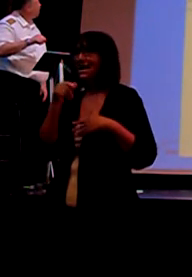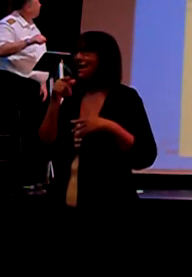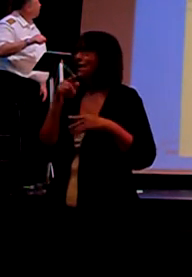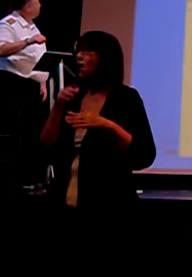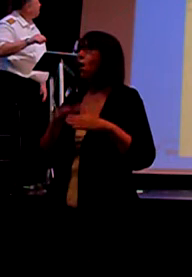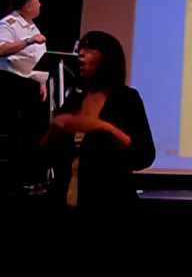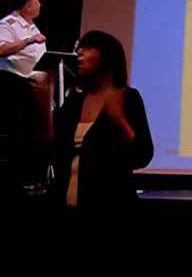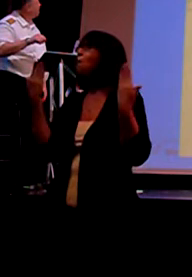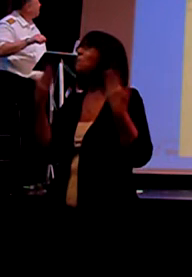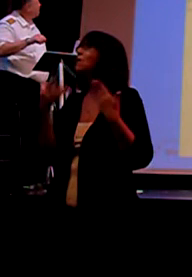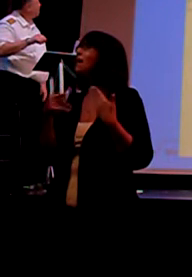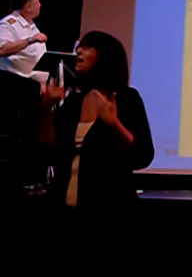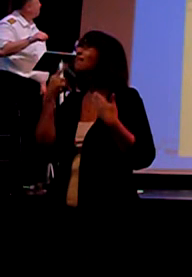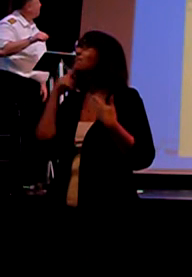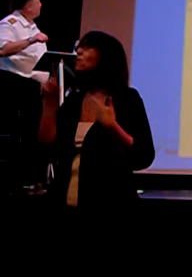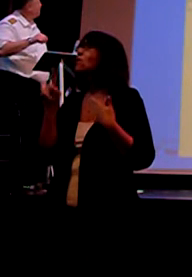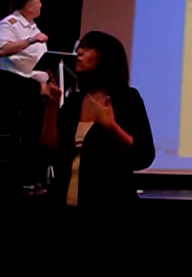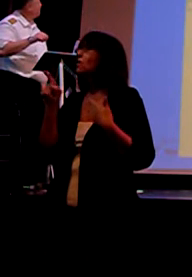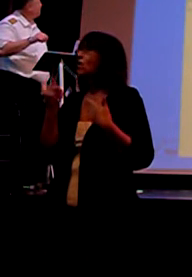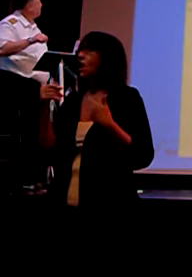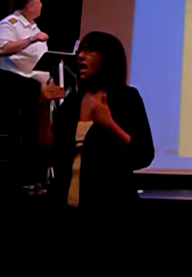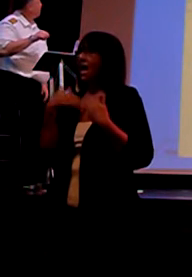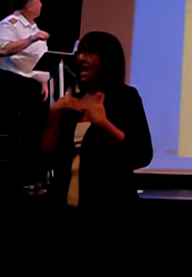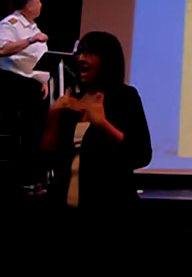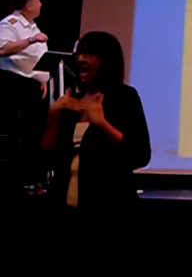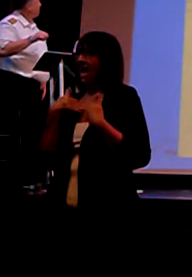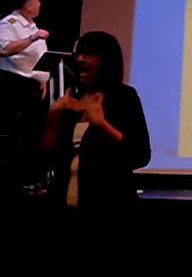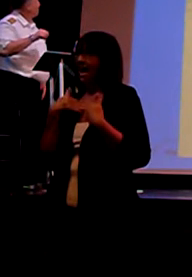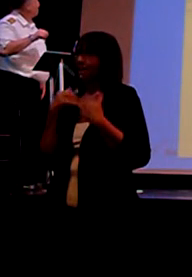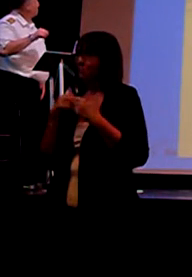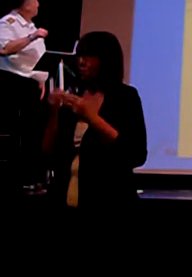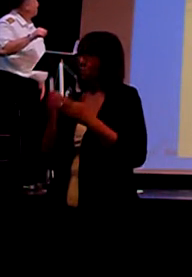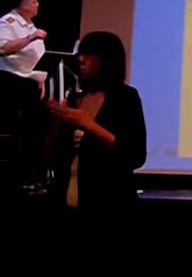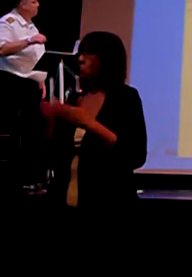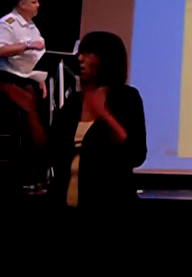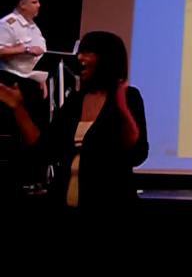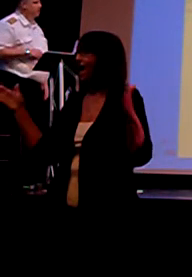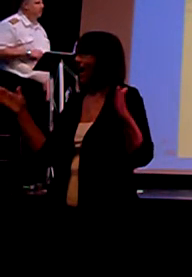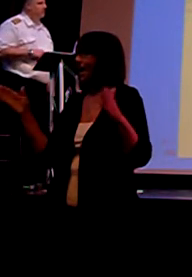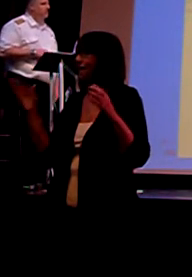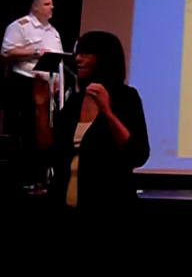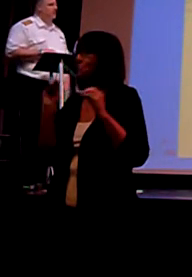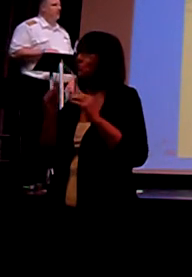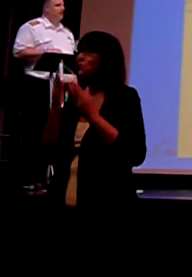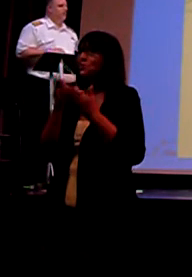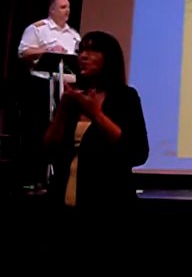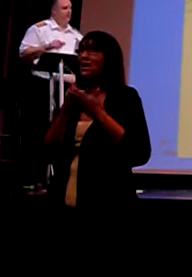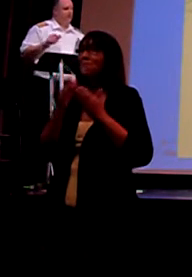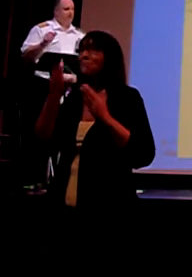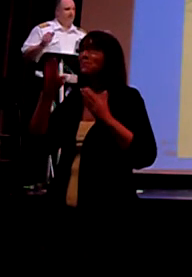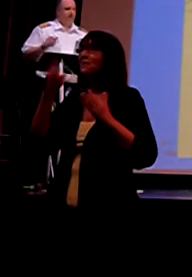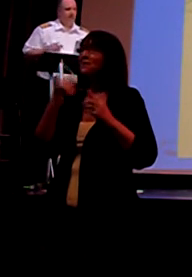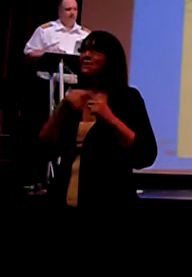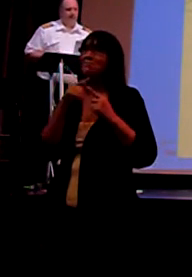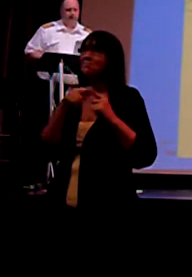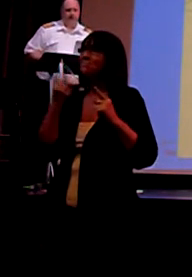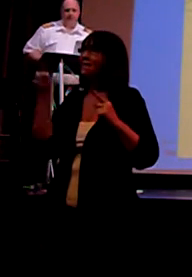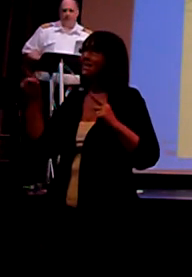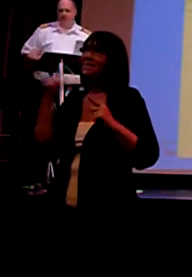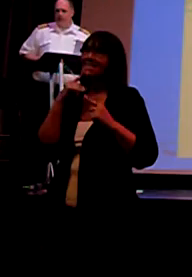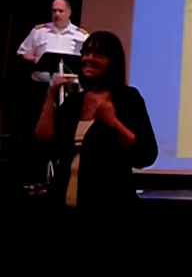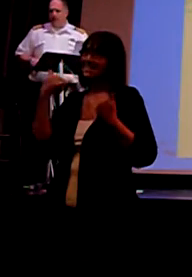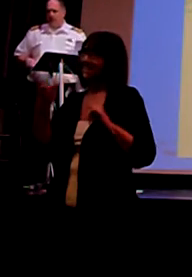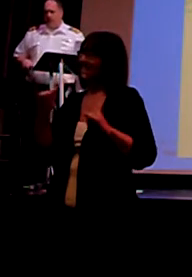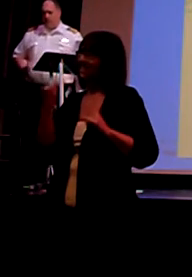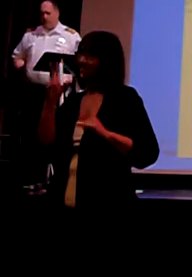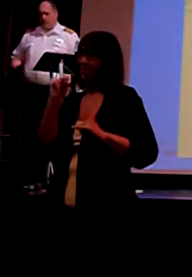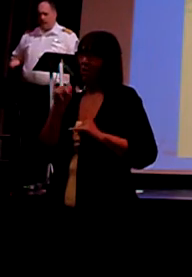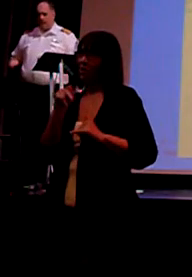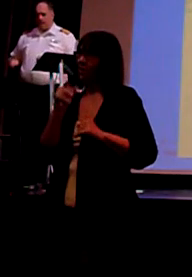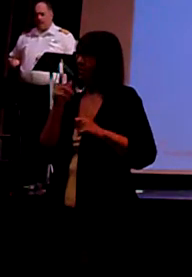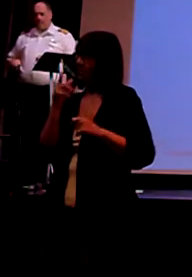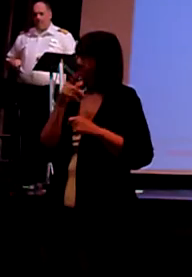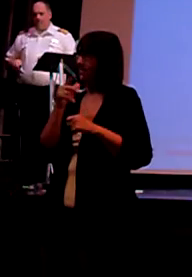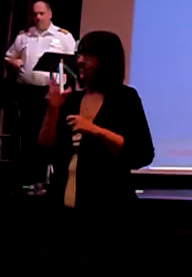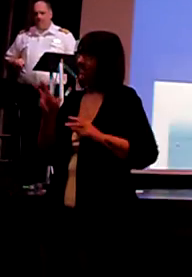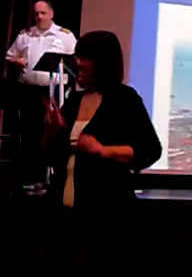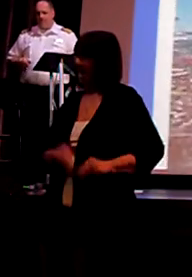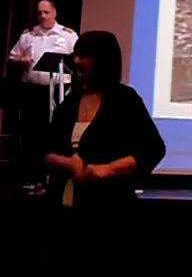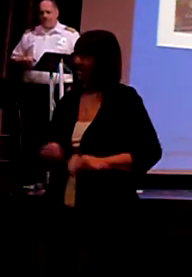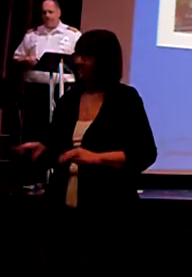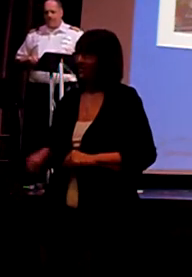up so you would have a wider area, put some cruise ships in there, but at this stage it's still covered by the